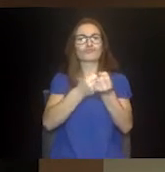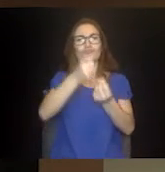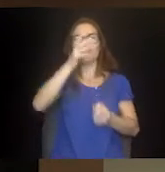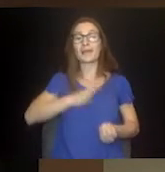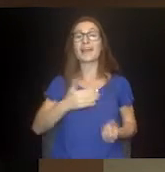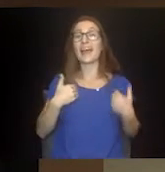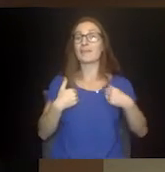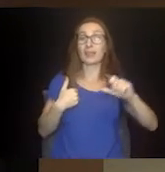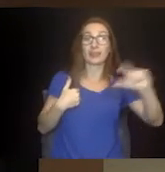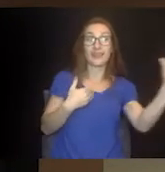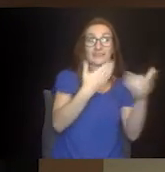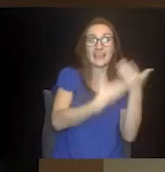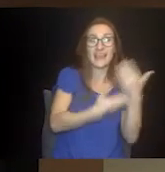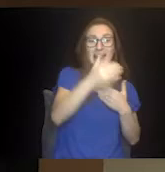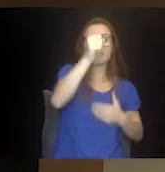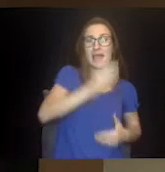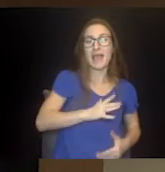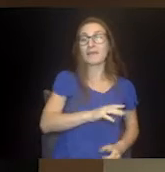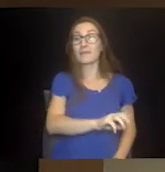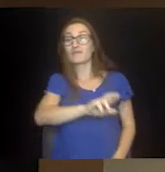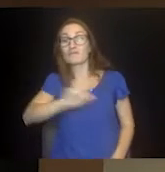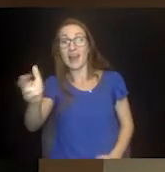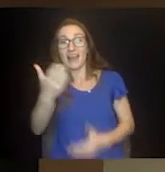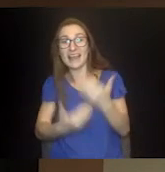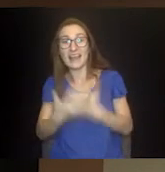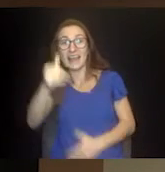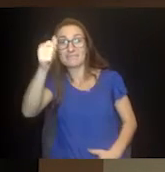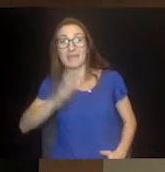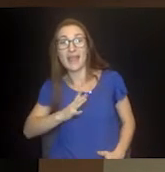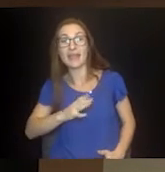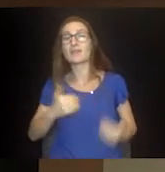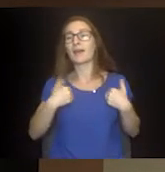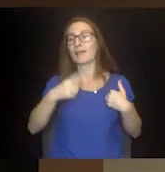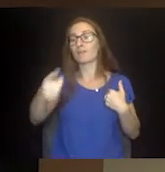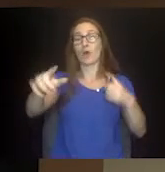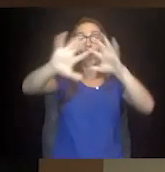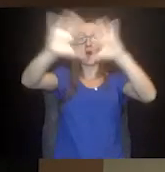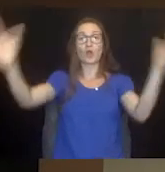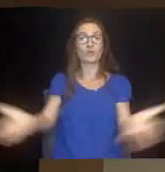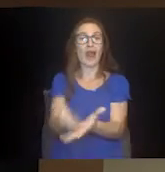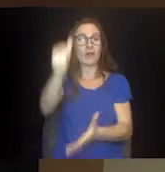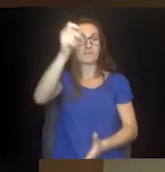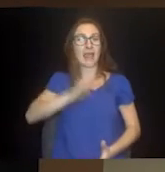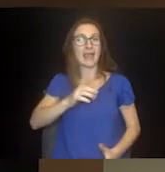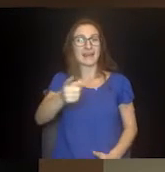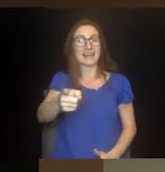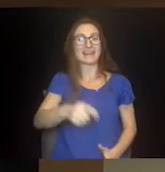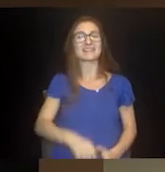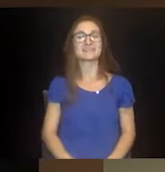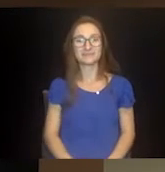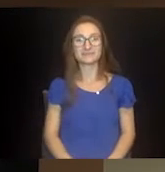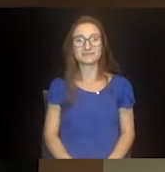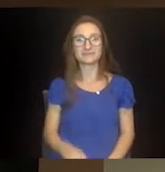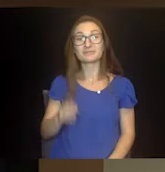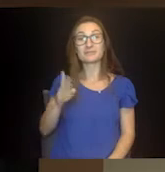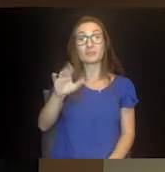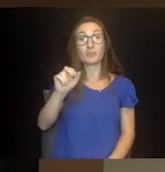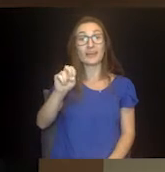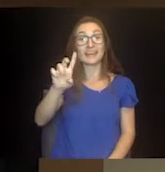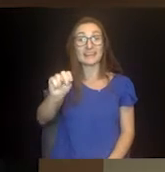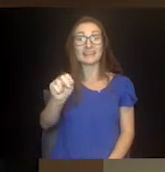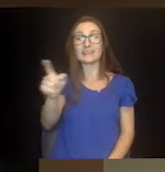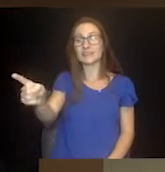my left-hand man. That's my right-hand man, and he right there is just my all-around man. And then